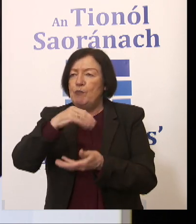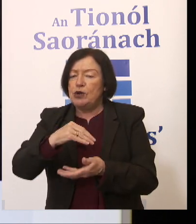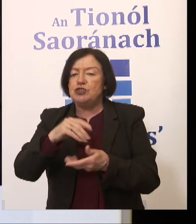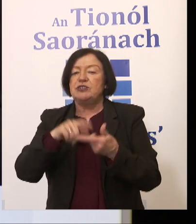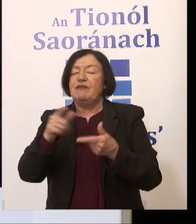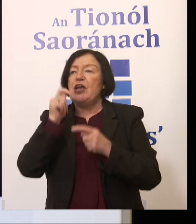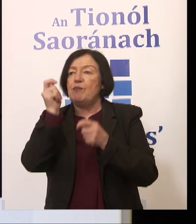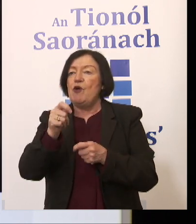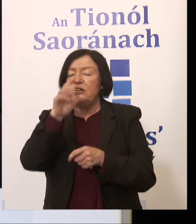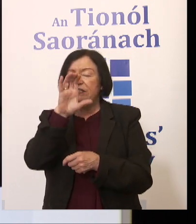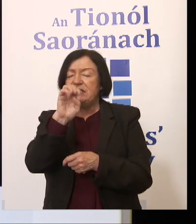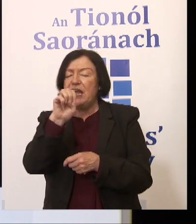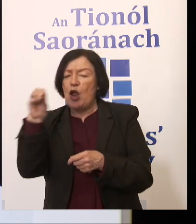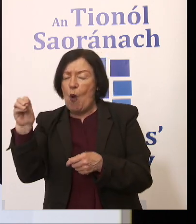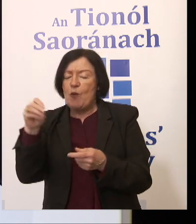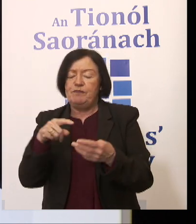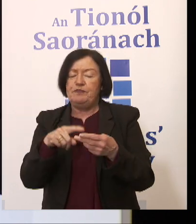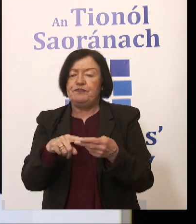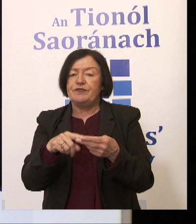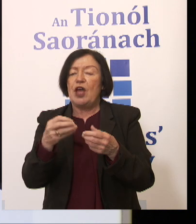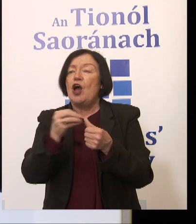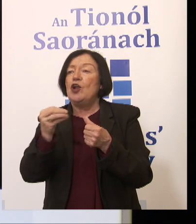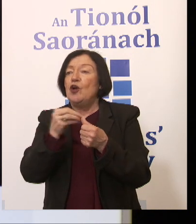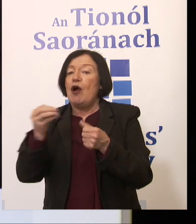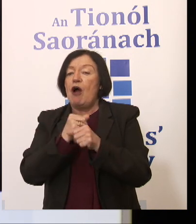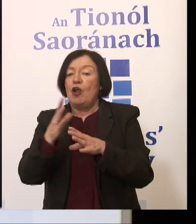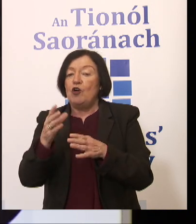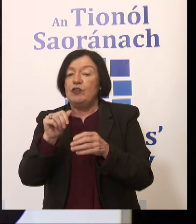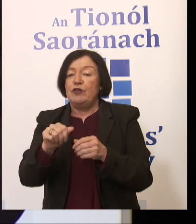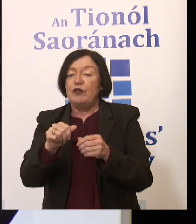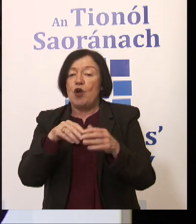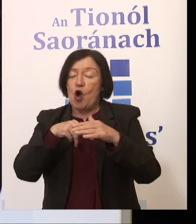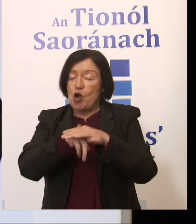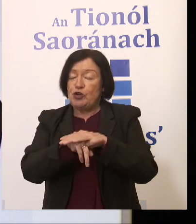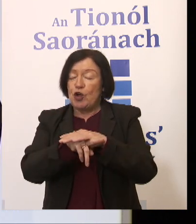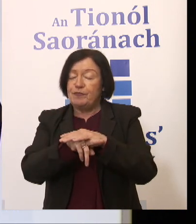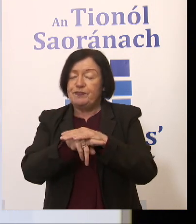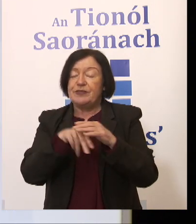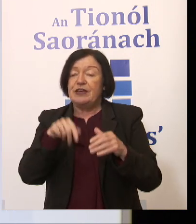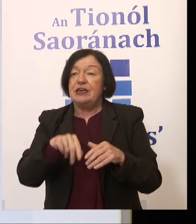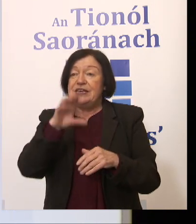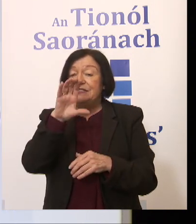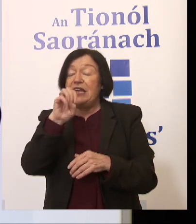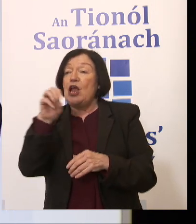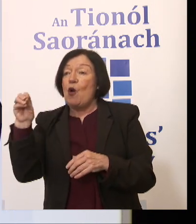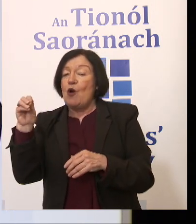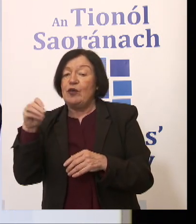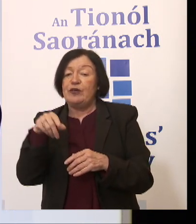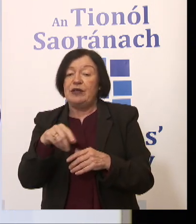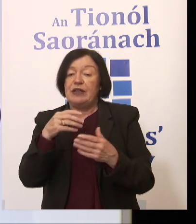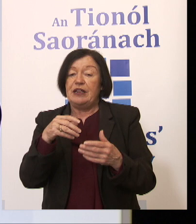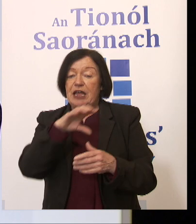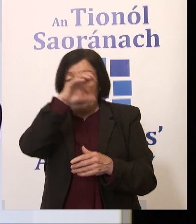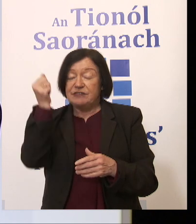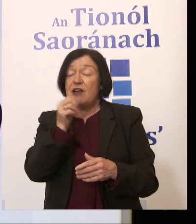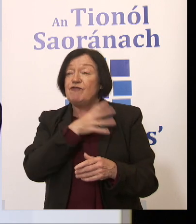local authority chief executive, and then all other functions fall under the chief executive, and they're called executive